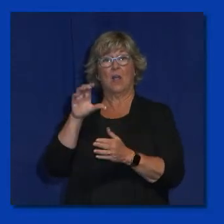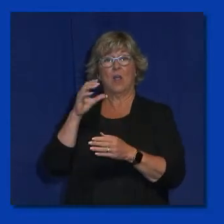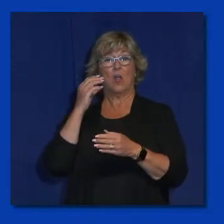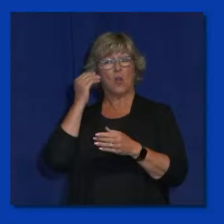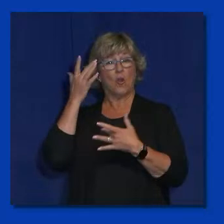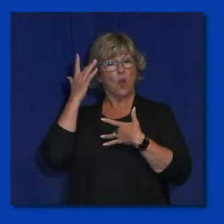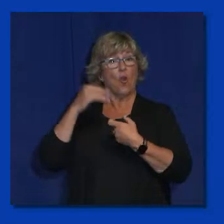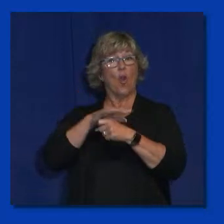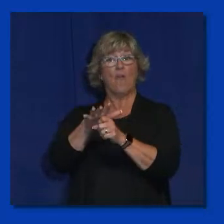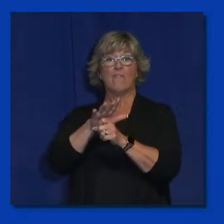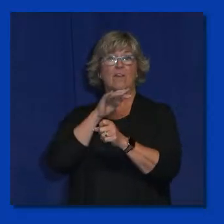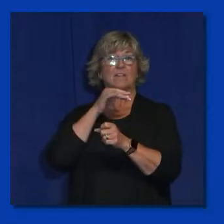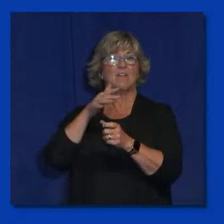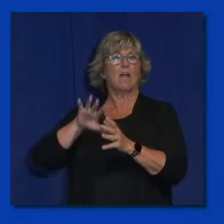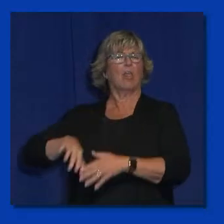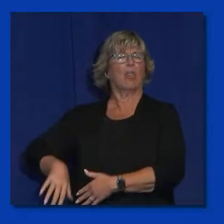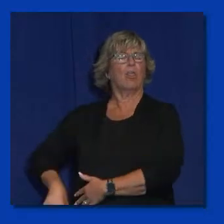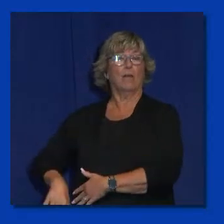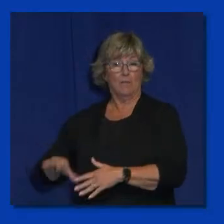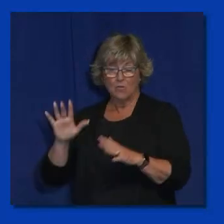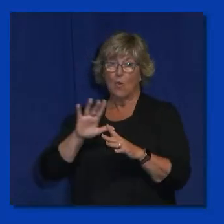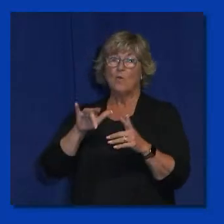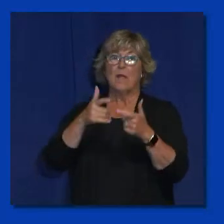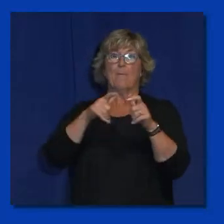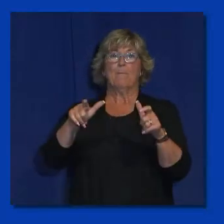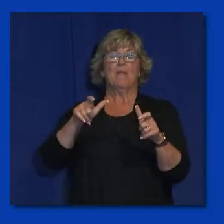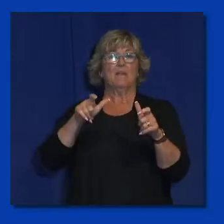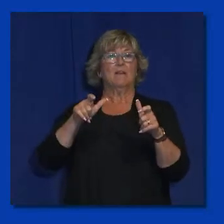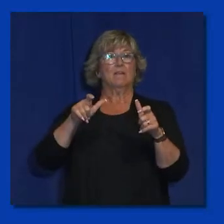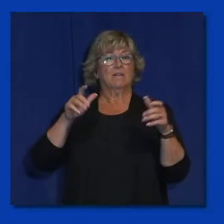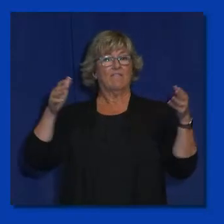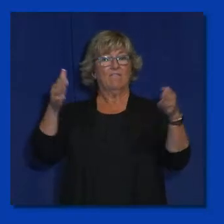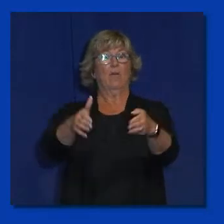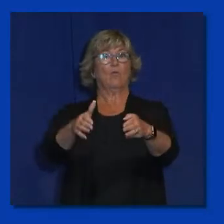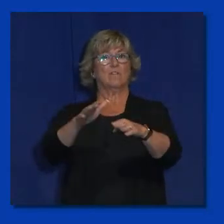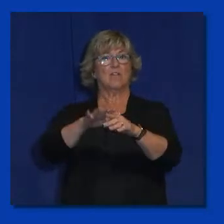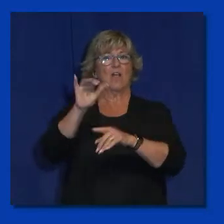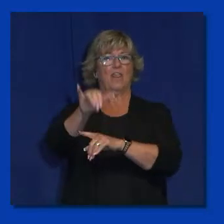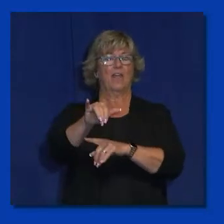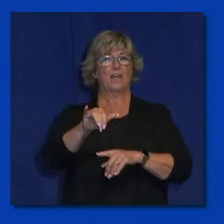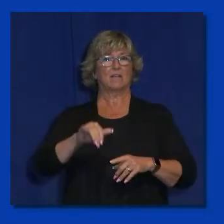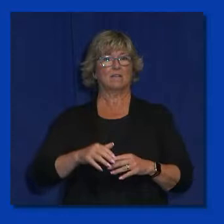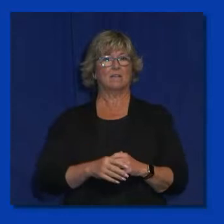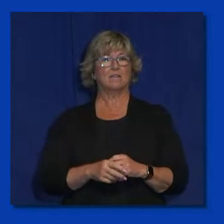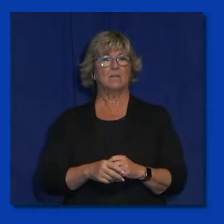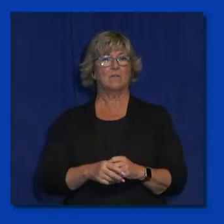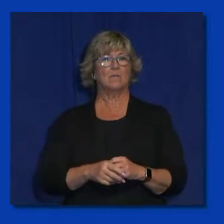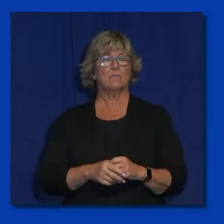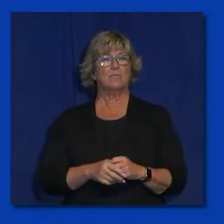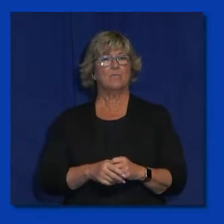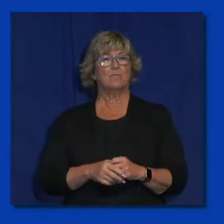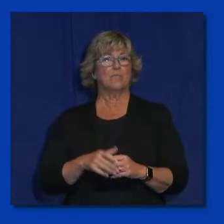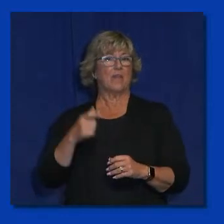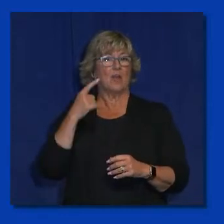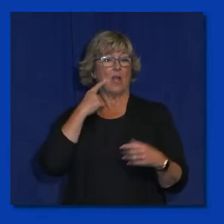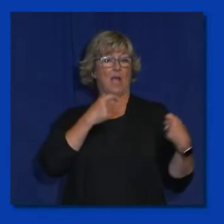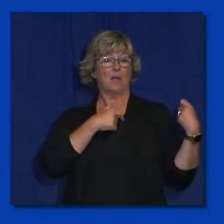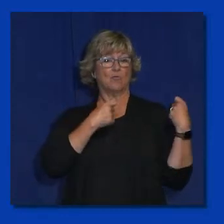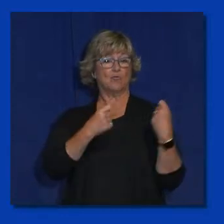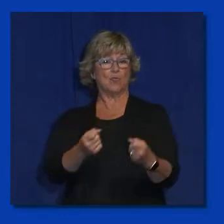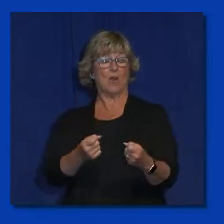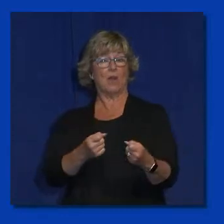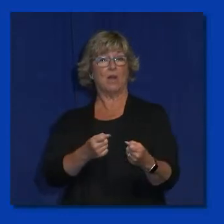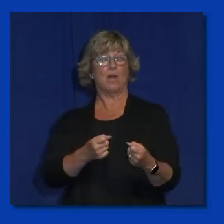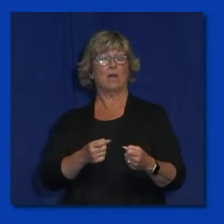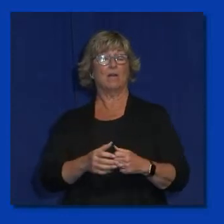is not behind us, and this is a big deal to keep our mind focused and sharpened. As I was driving over here,